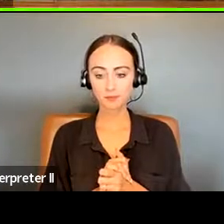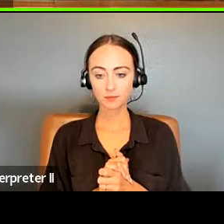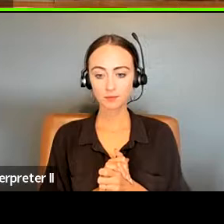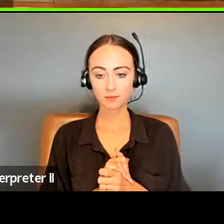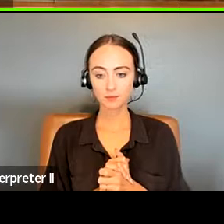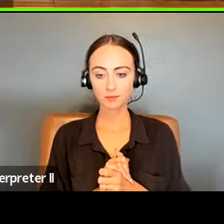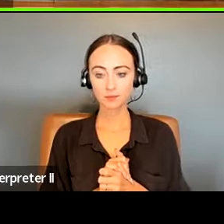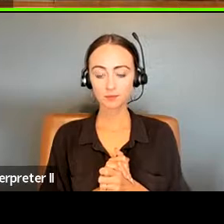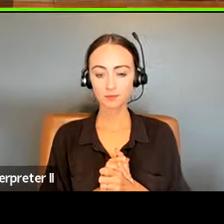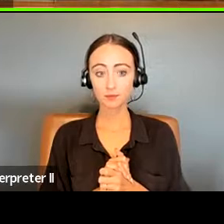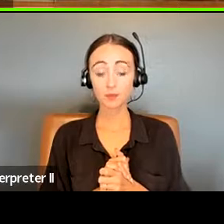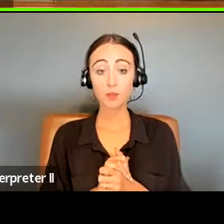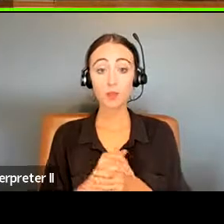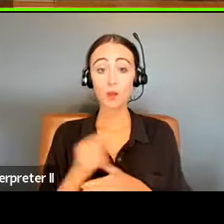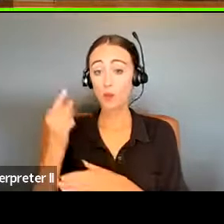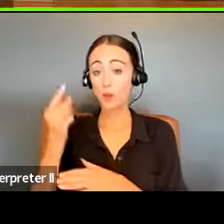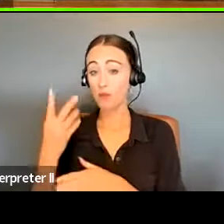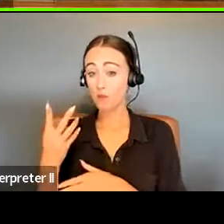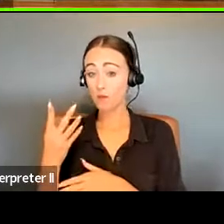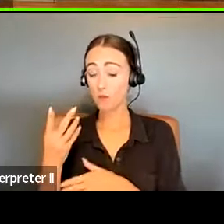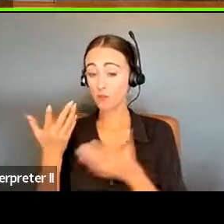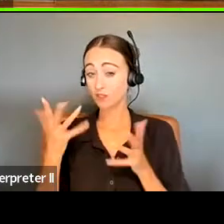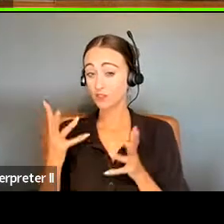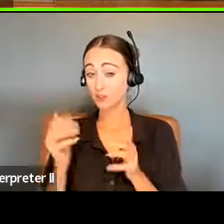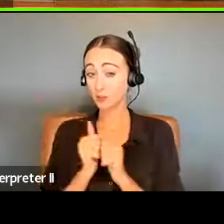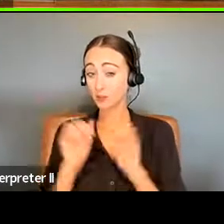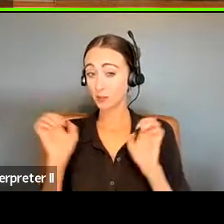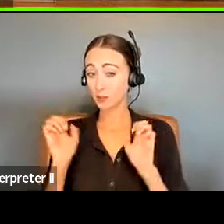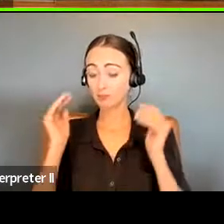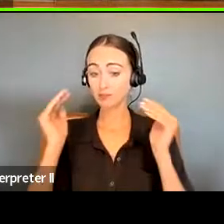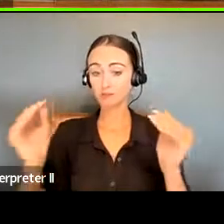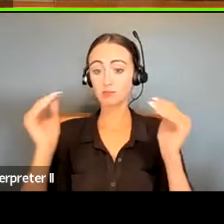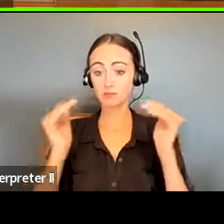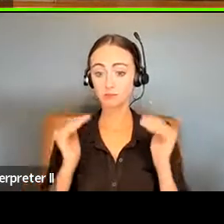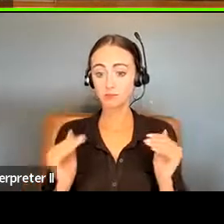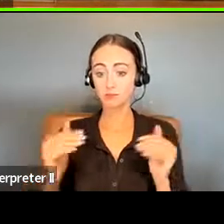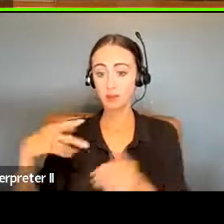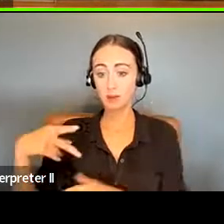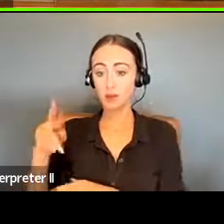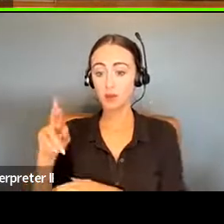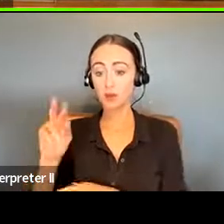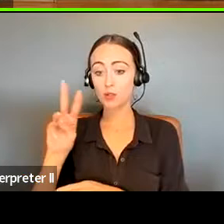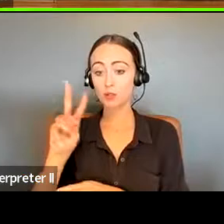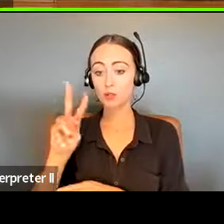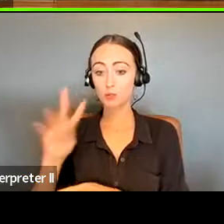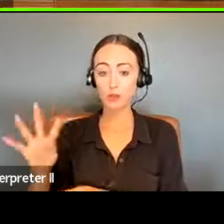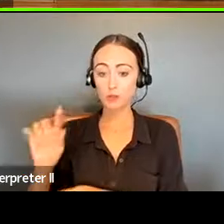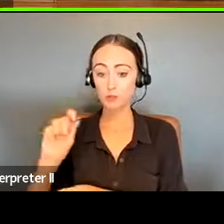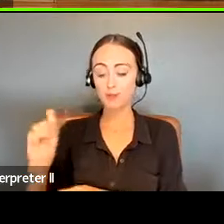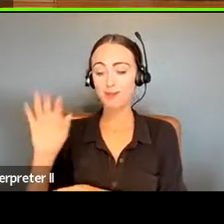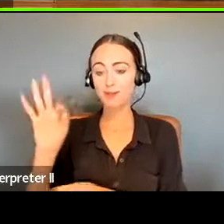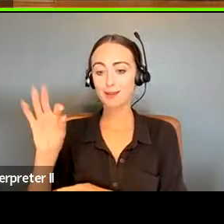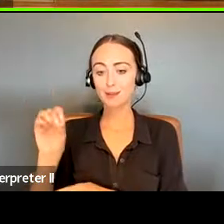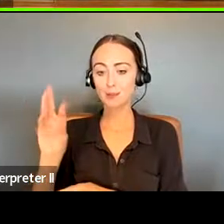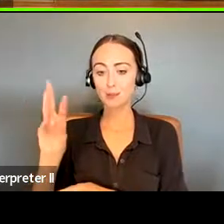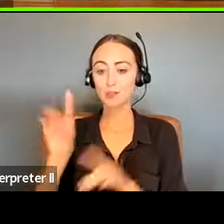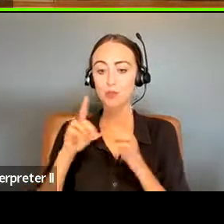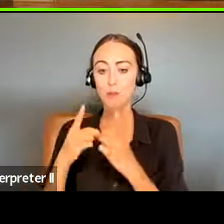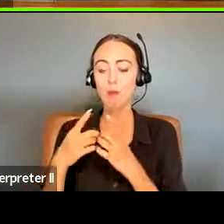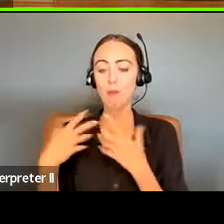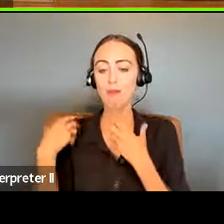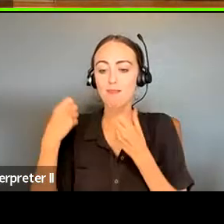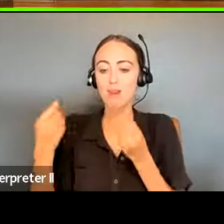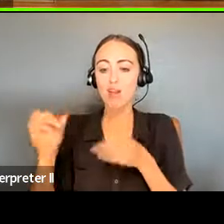We're a fourth of the way through our emergencies. The next item is PR 24-906, Department of Health